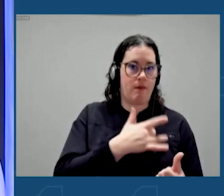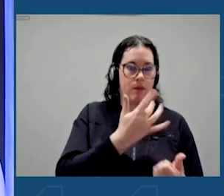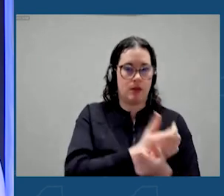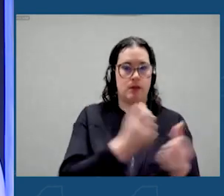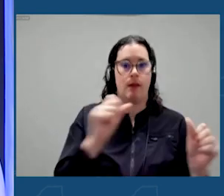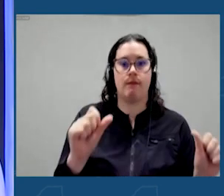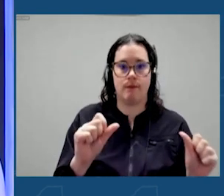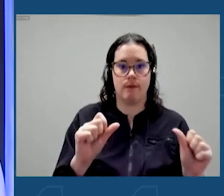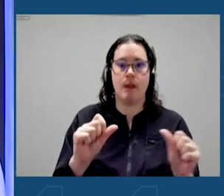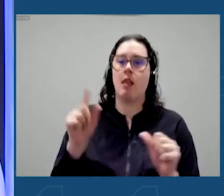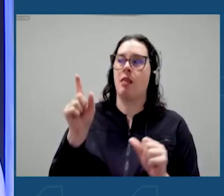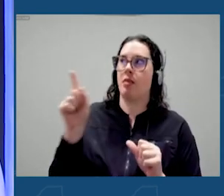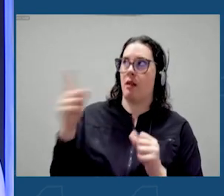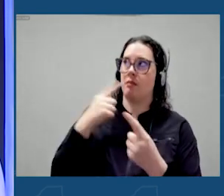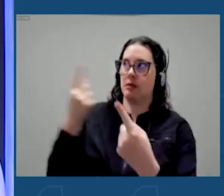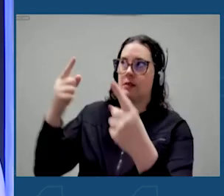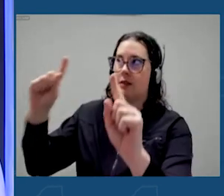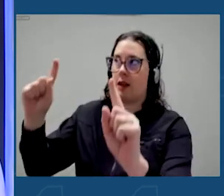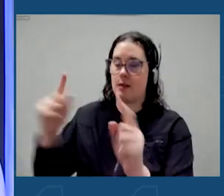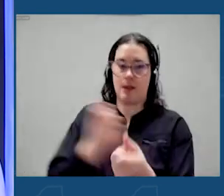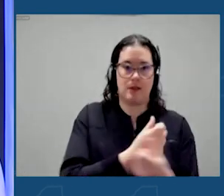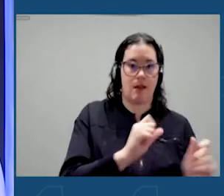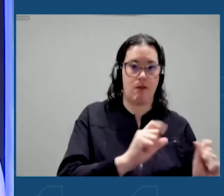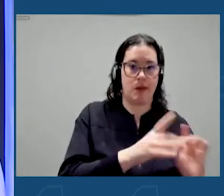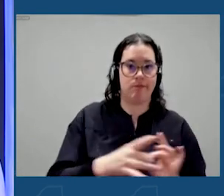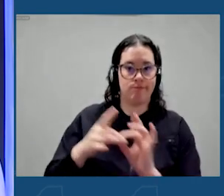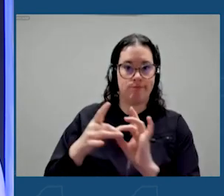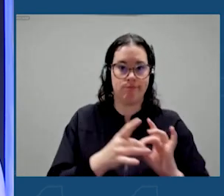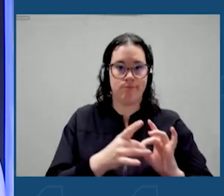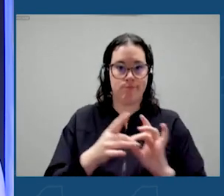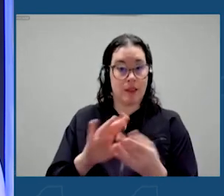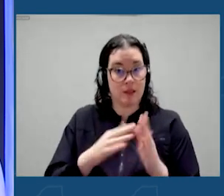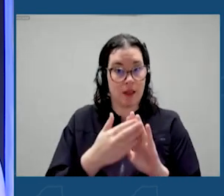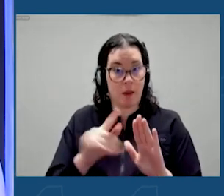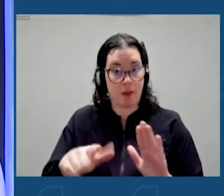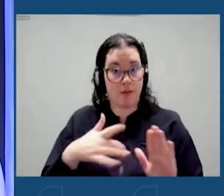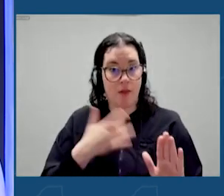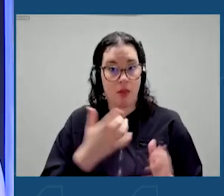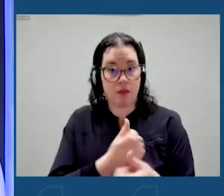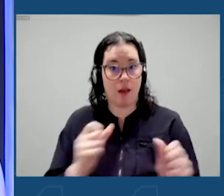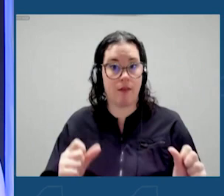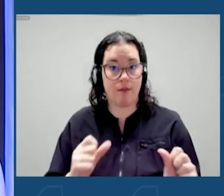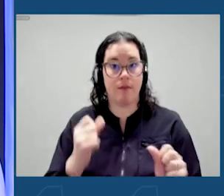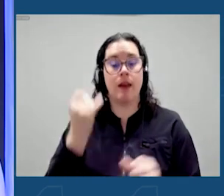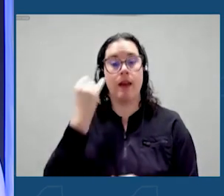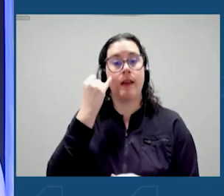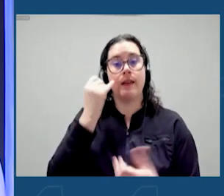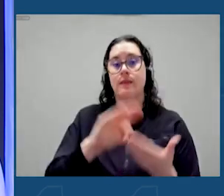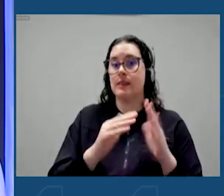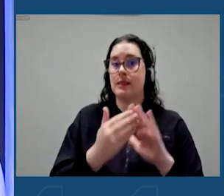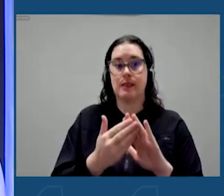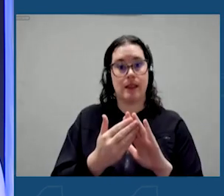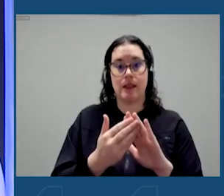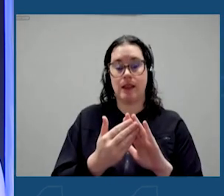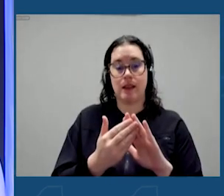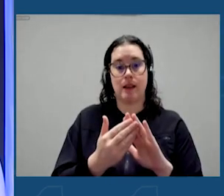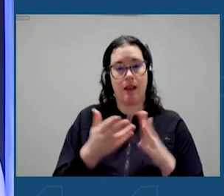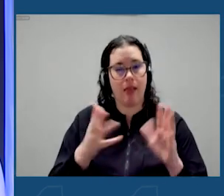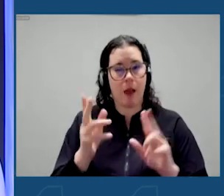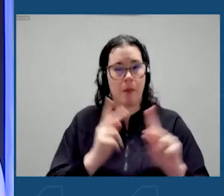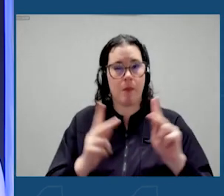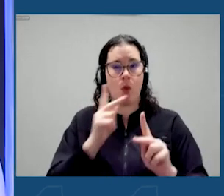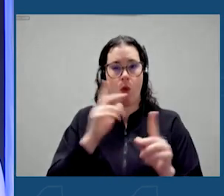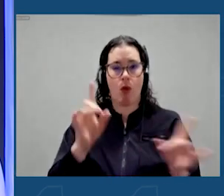be safe as a city. And you can't be safe as a city if you continue to allow people who are violent in